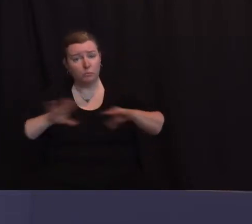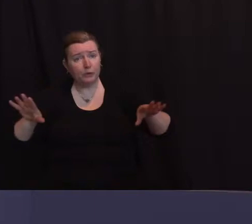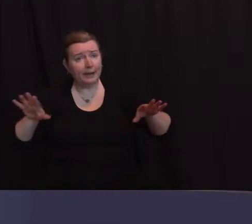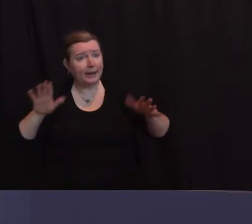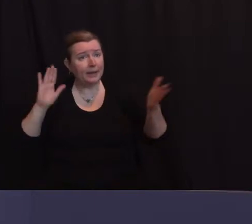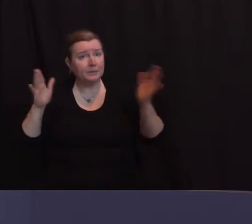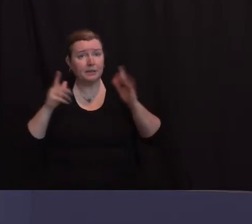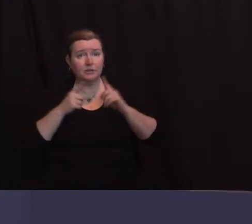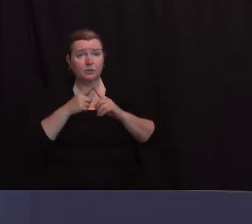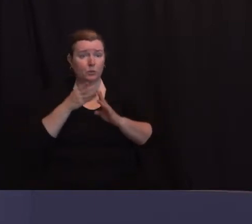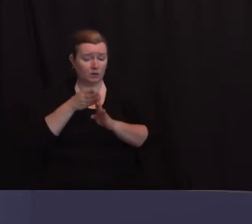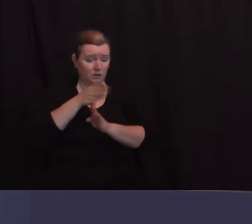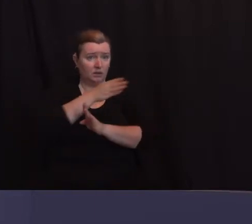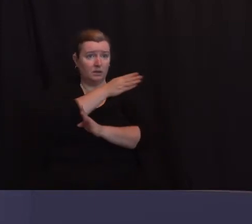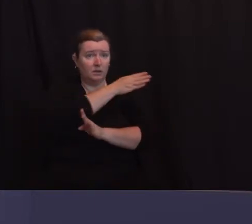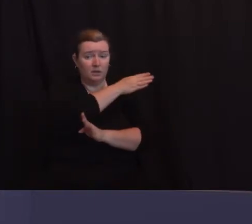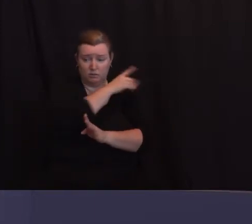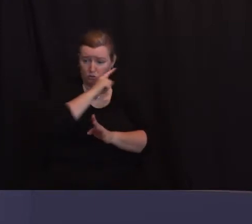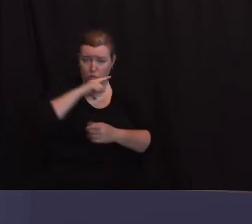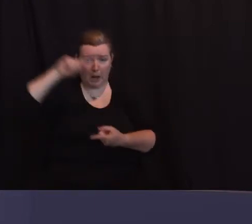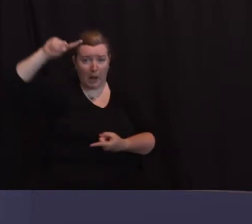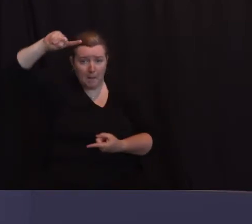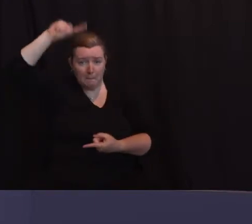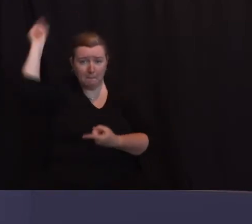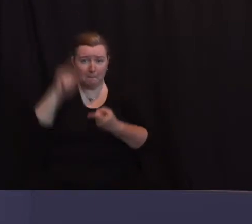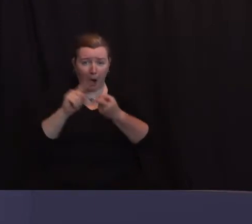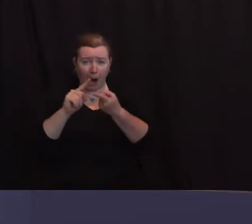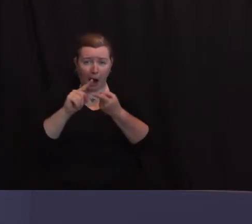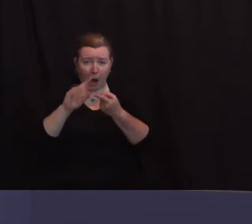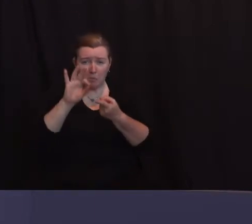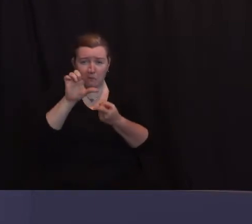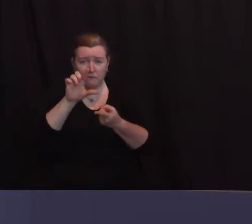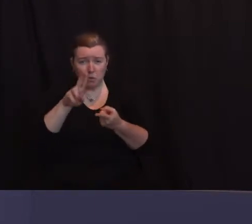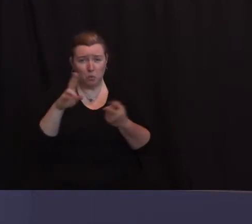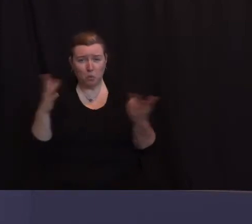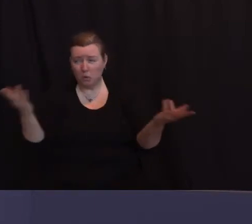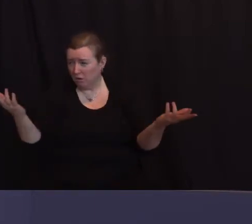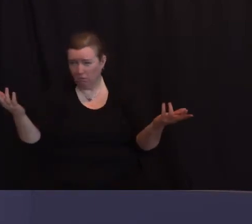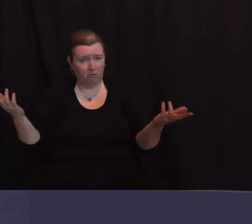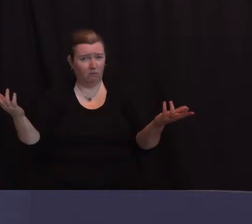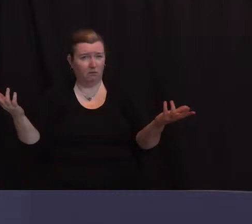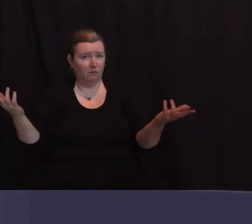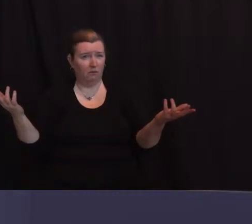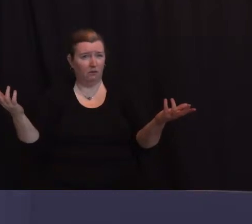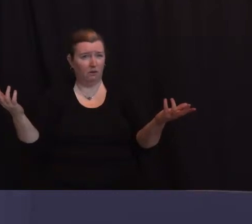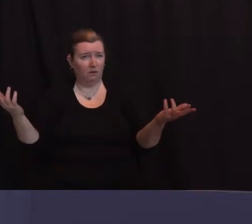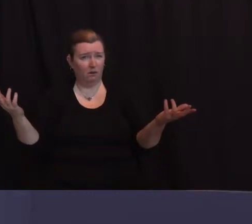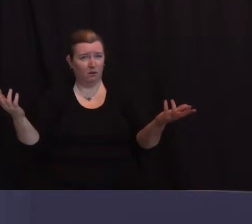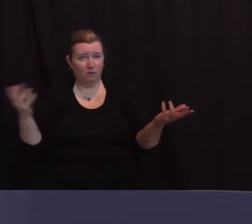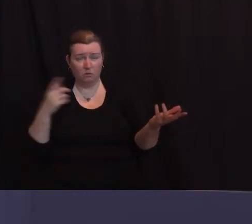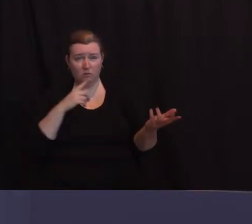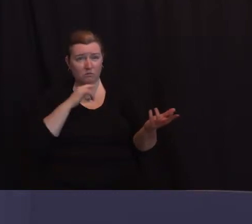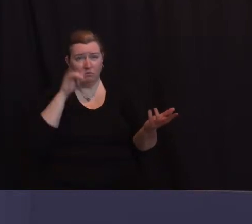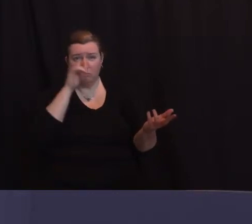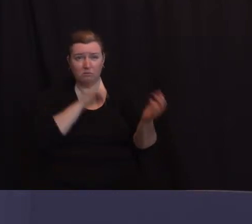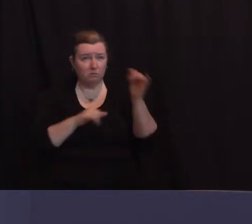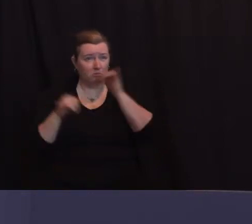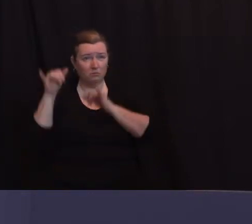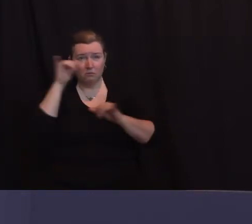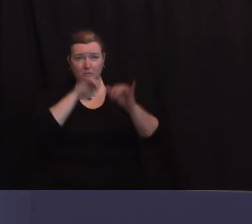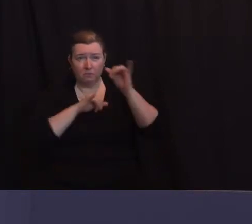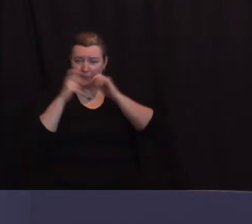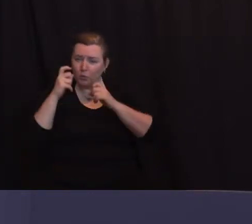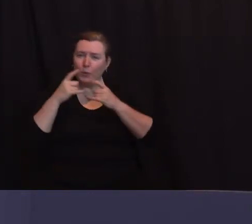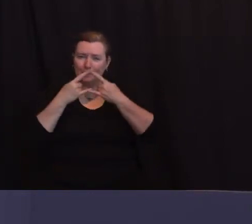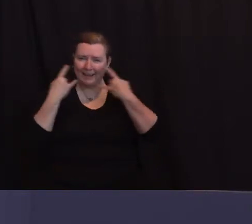years. Years. And the only reason, a logical explanation, is so many people were